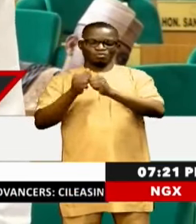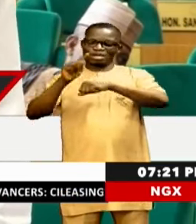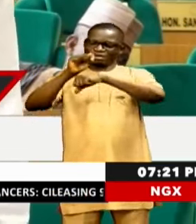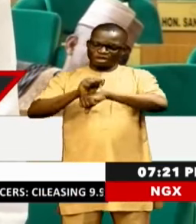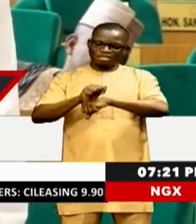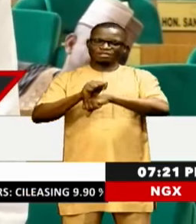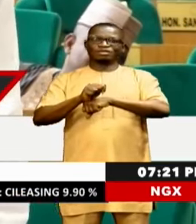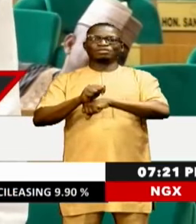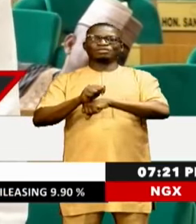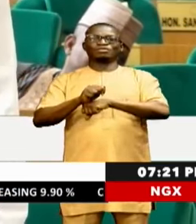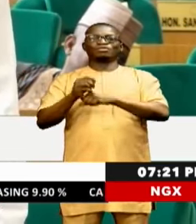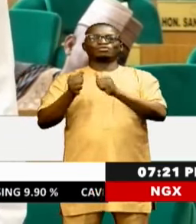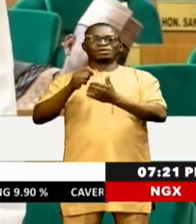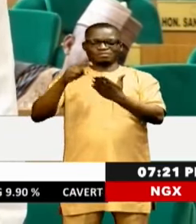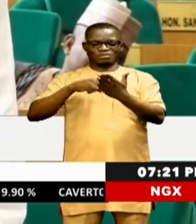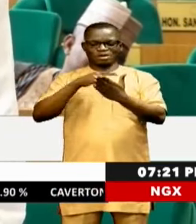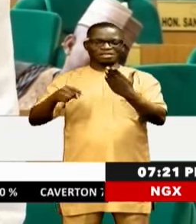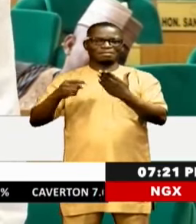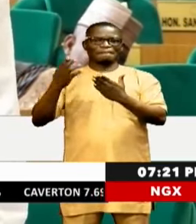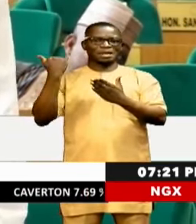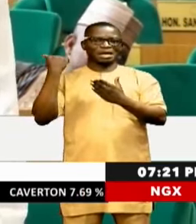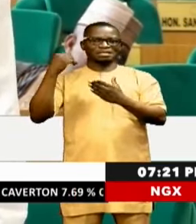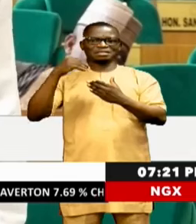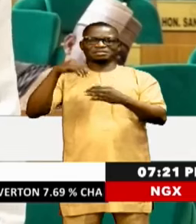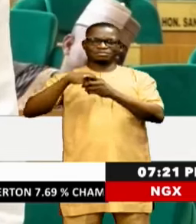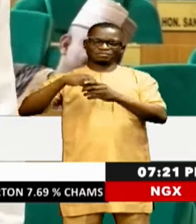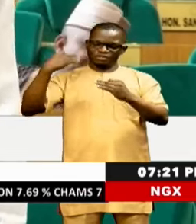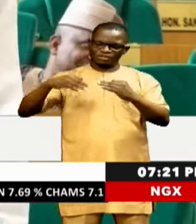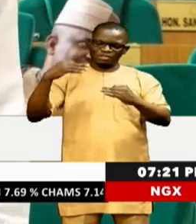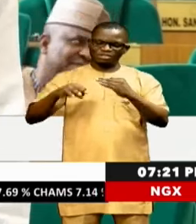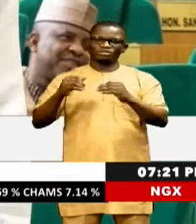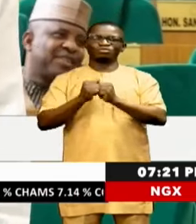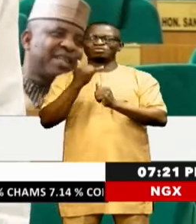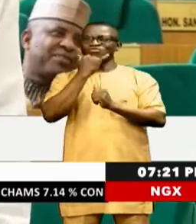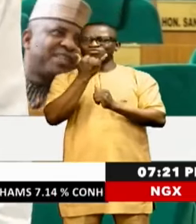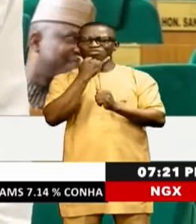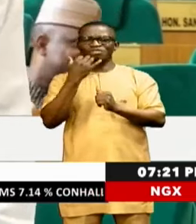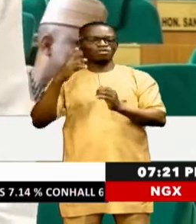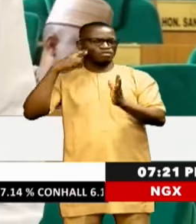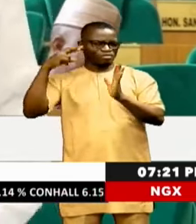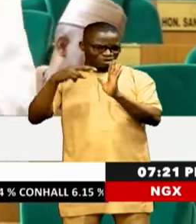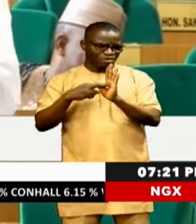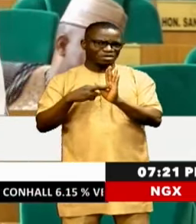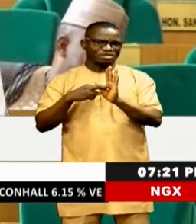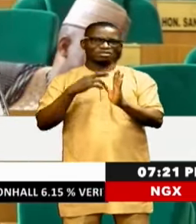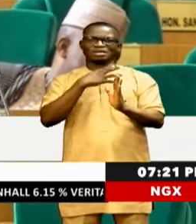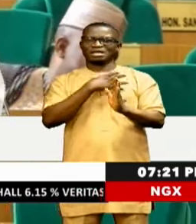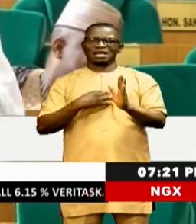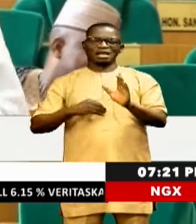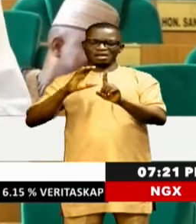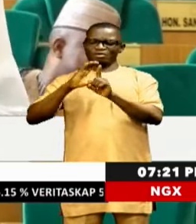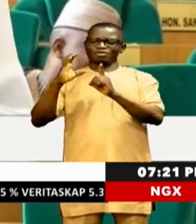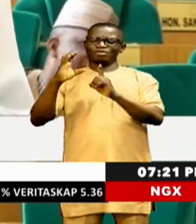with correcting past injustices and miscarriage of recognition and